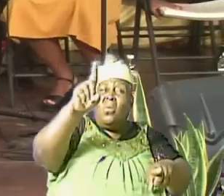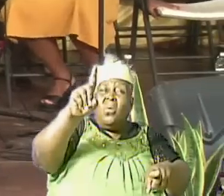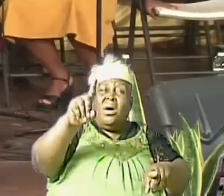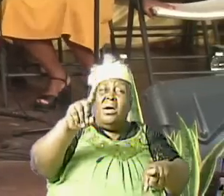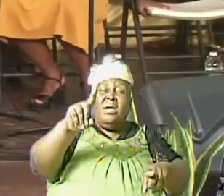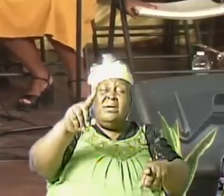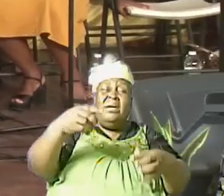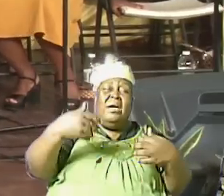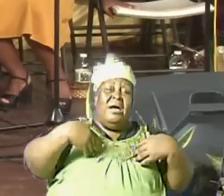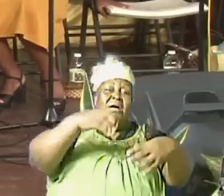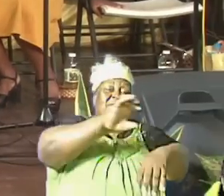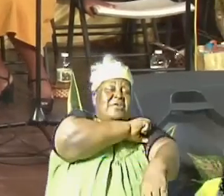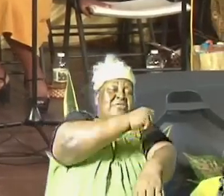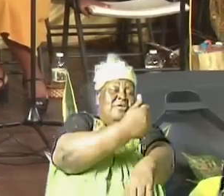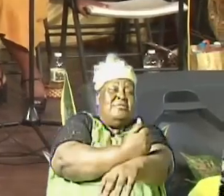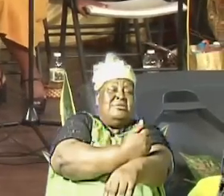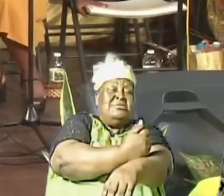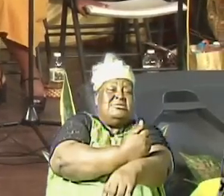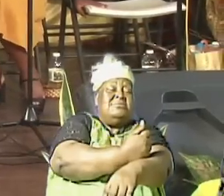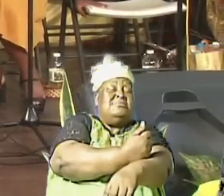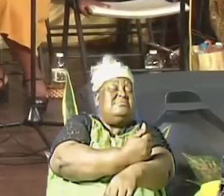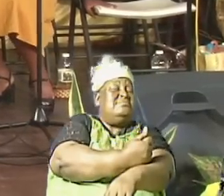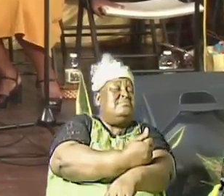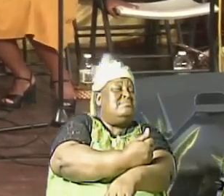have authority.